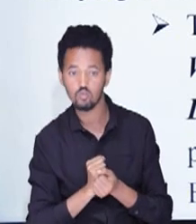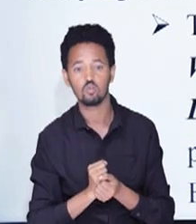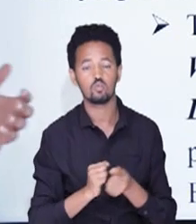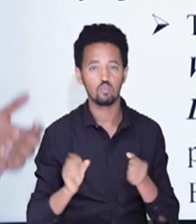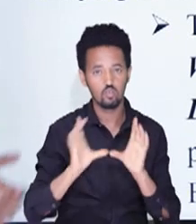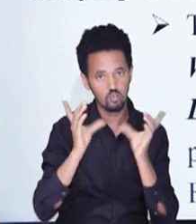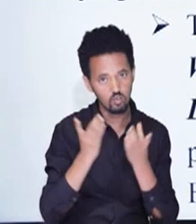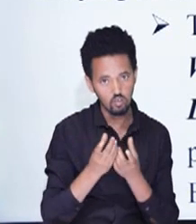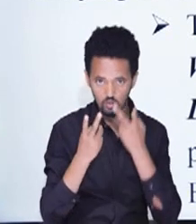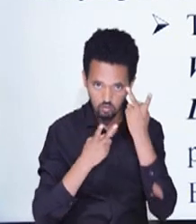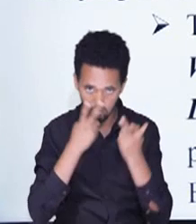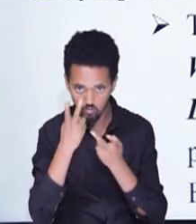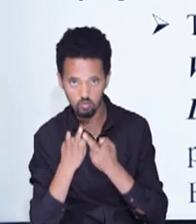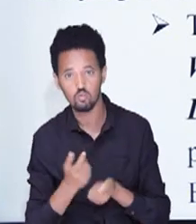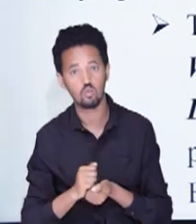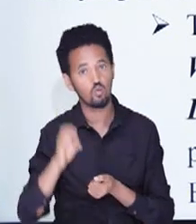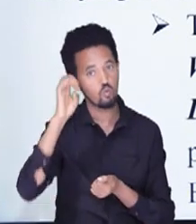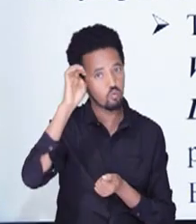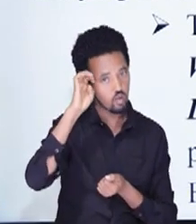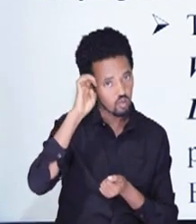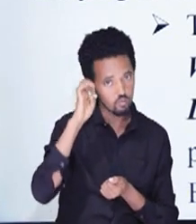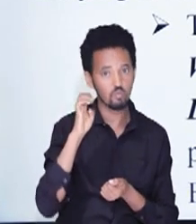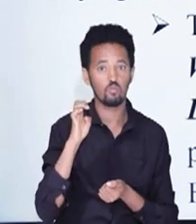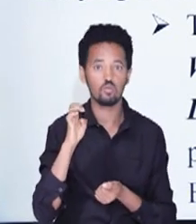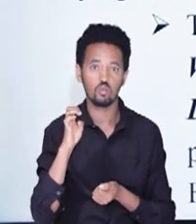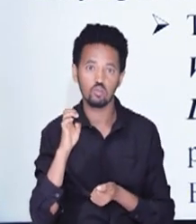class invited William of the Orange,